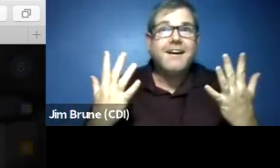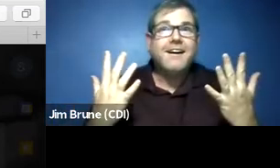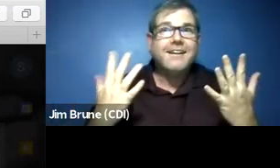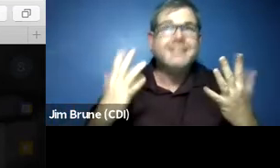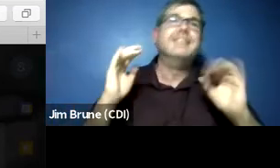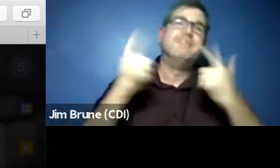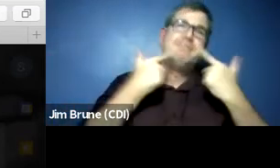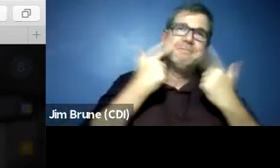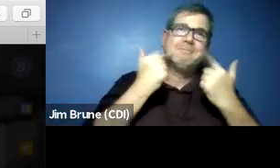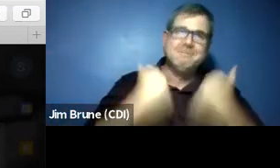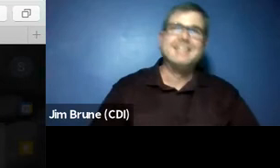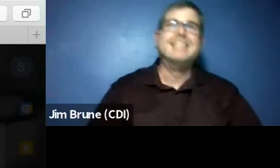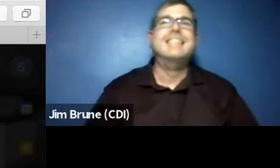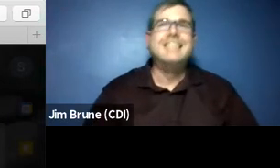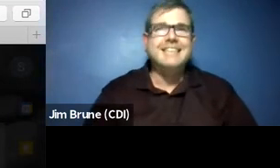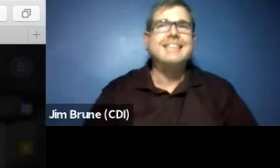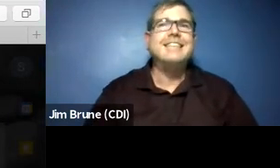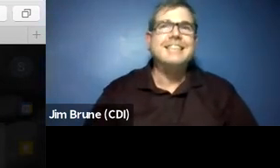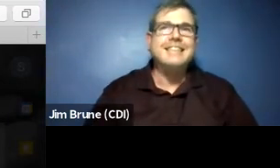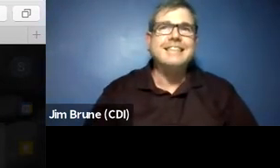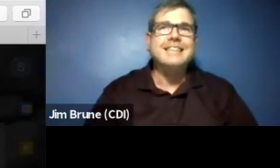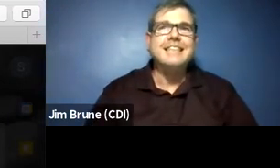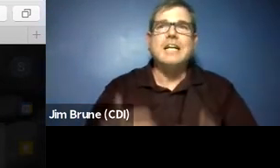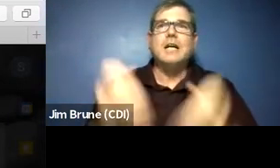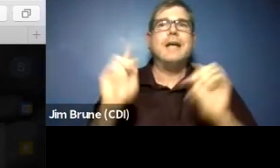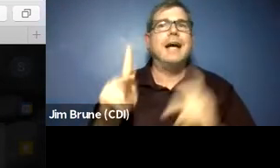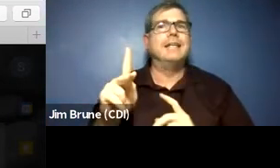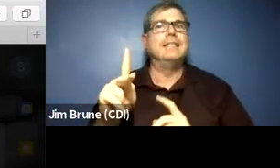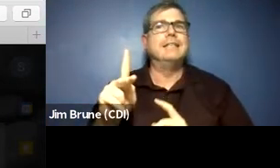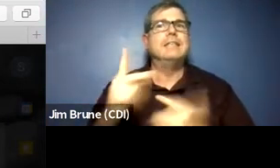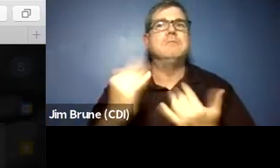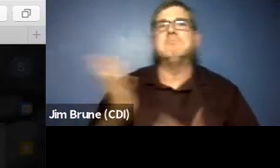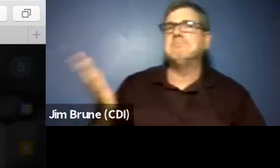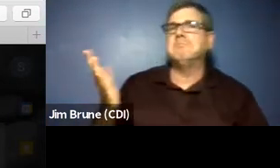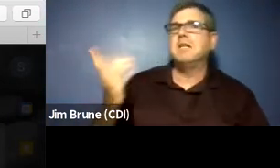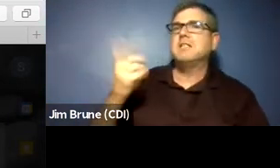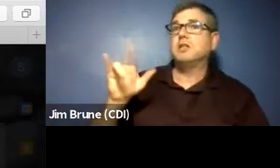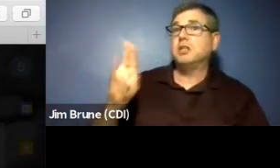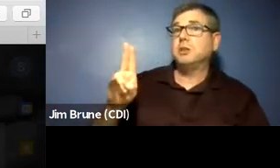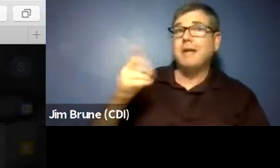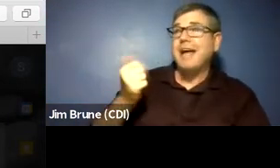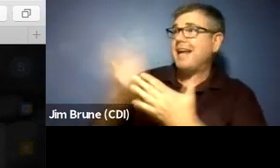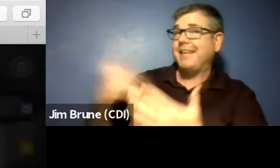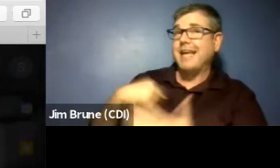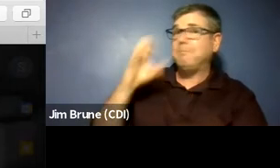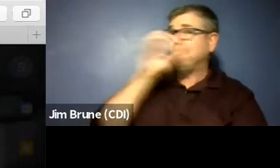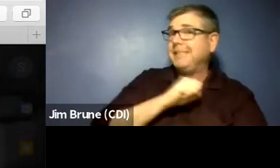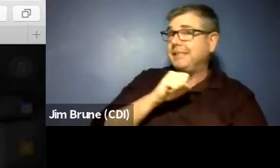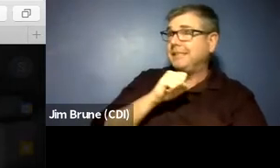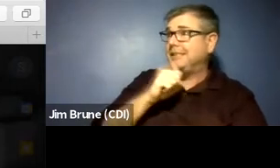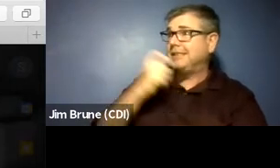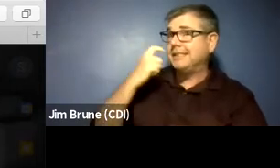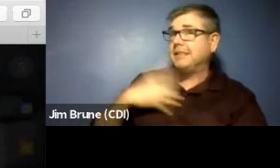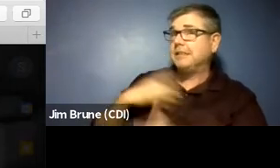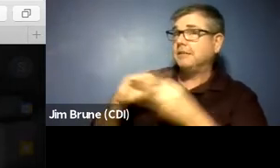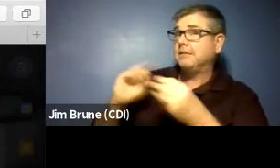Ed, I'm gonna let you chime in here. Is there anything that I missed so far before we move on to a little bit more distribution, but I just wanted